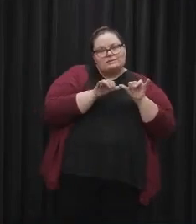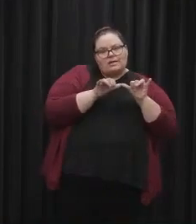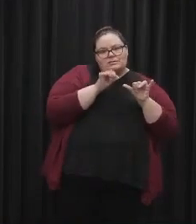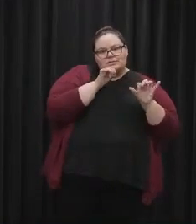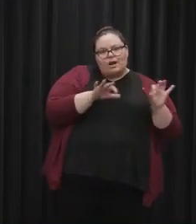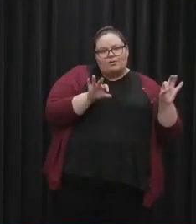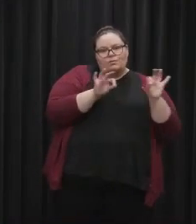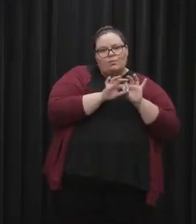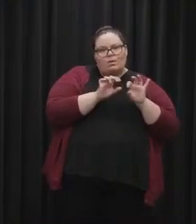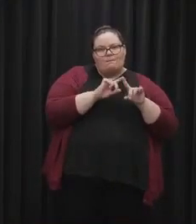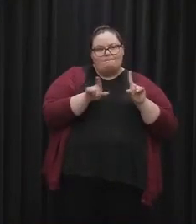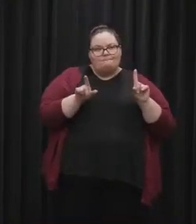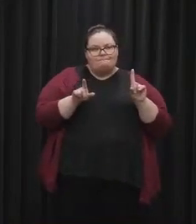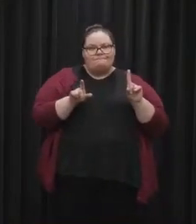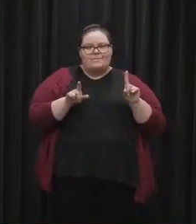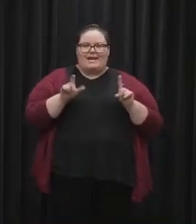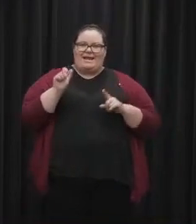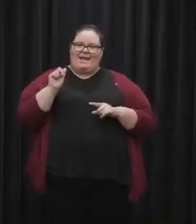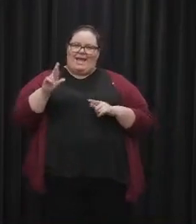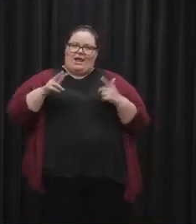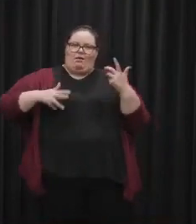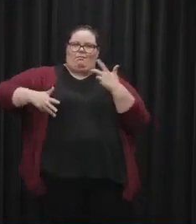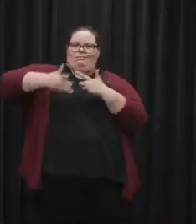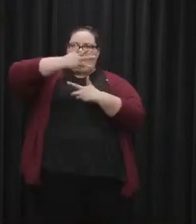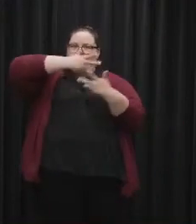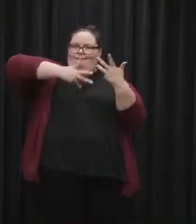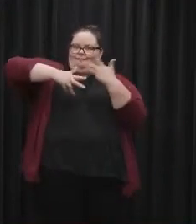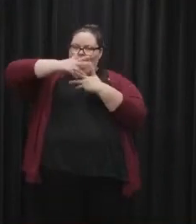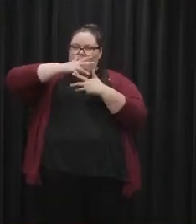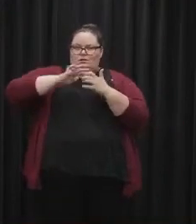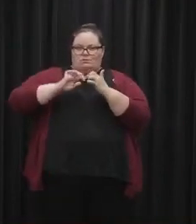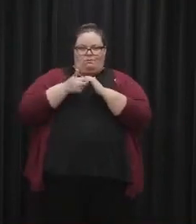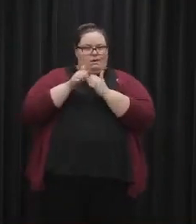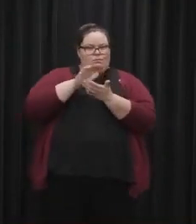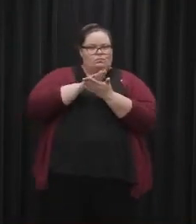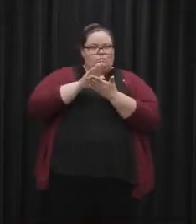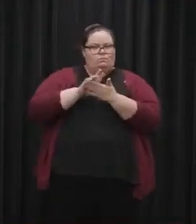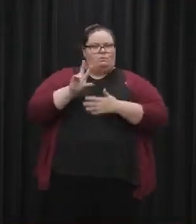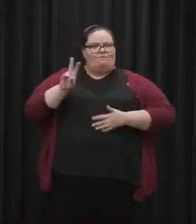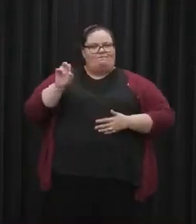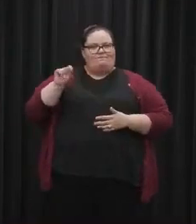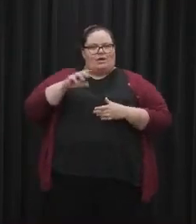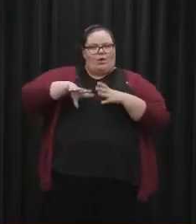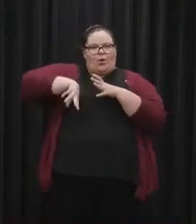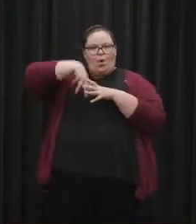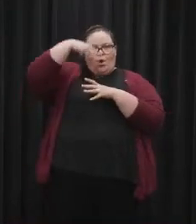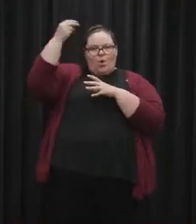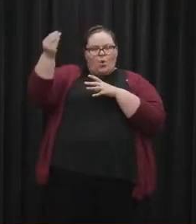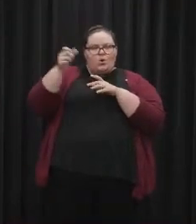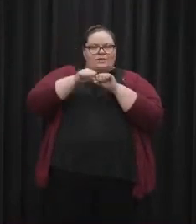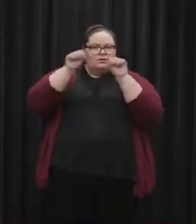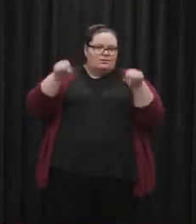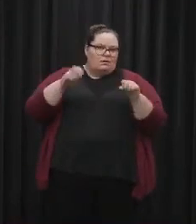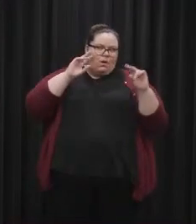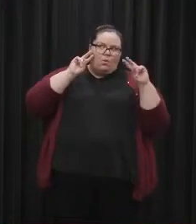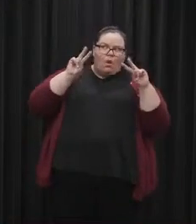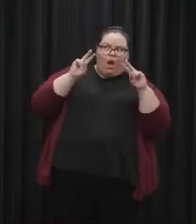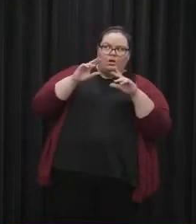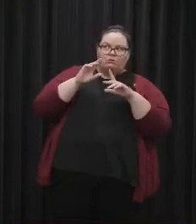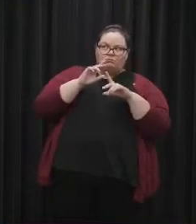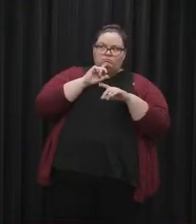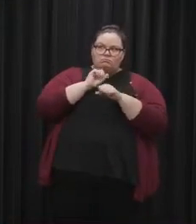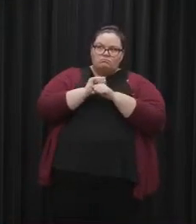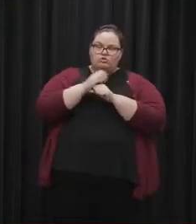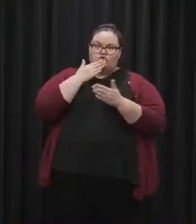schools, but rather classroom density and airspace. How are school ventilation systems being continuously monitored to ensure they